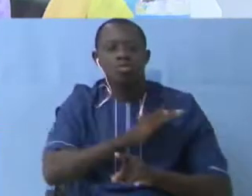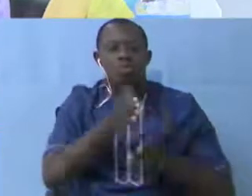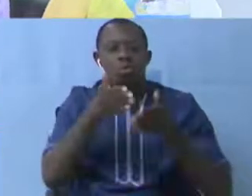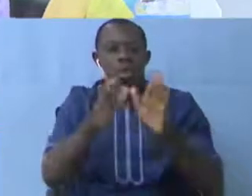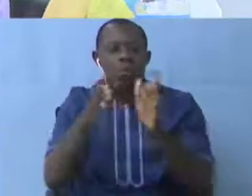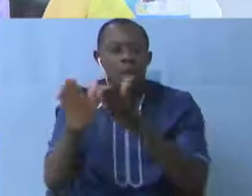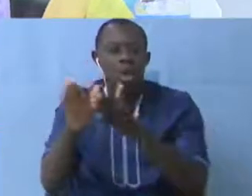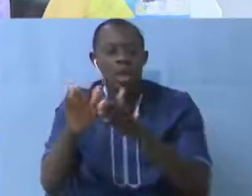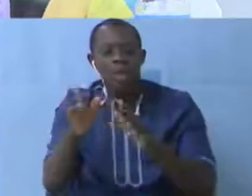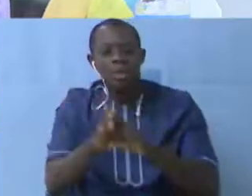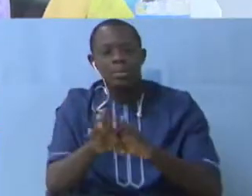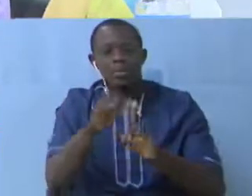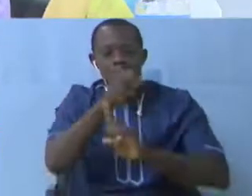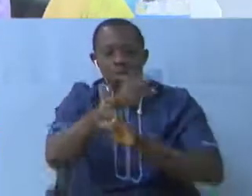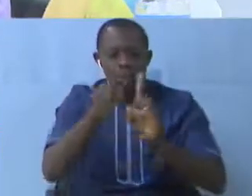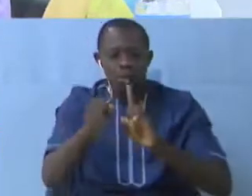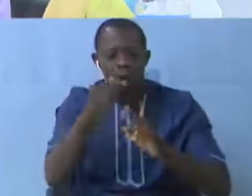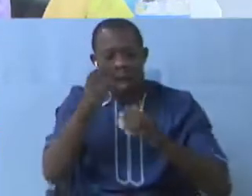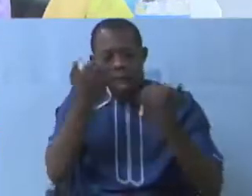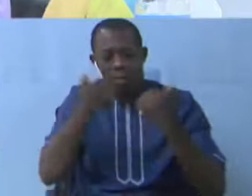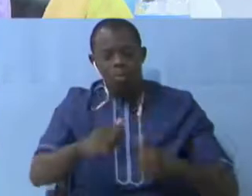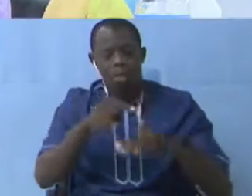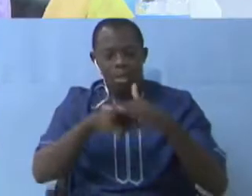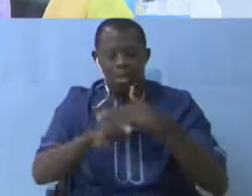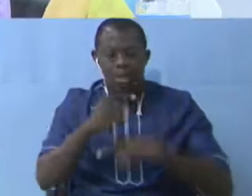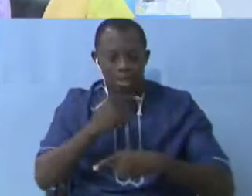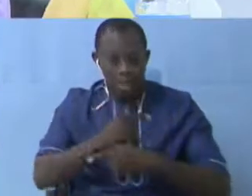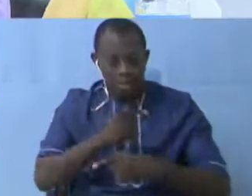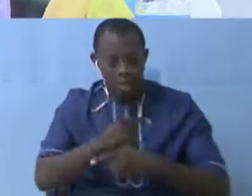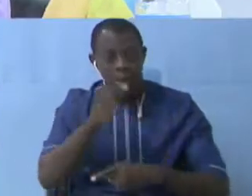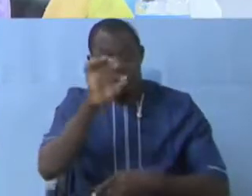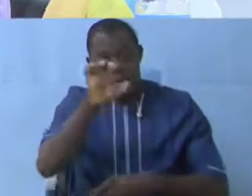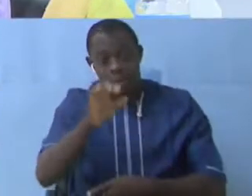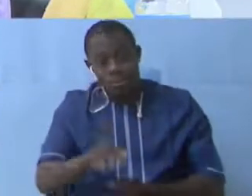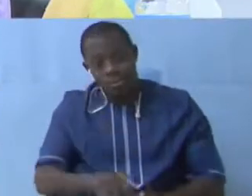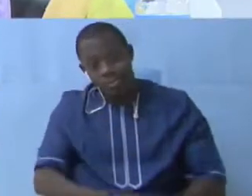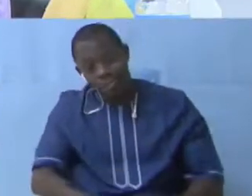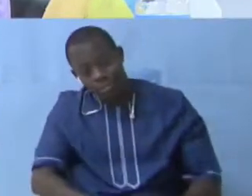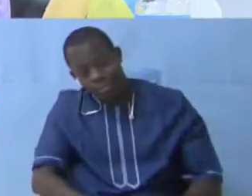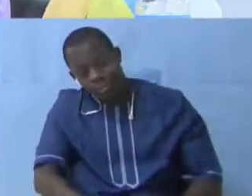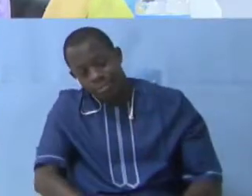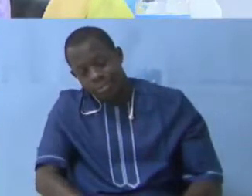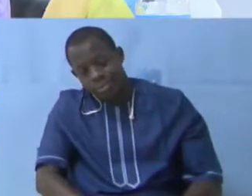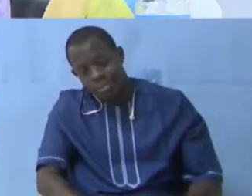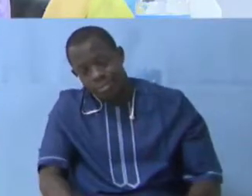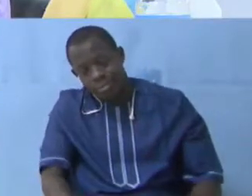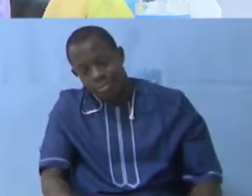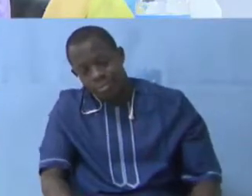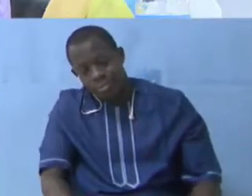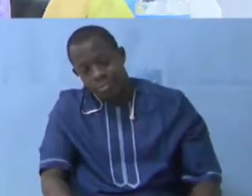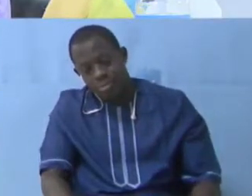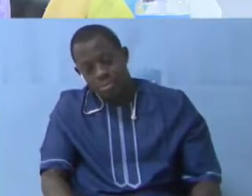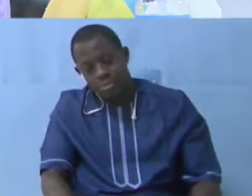country. Meeting jotaay bu ñëk bo xamné def nañ ko ci Dakar di waxtané témen lu jëm ci wali